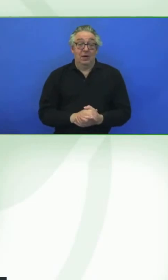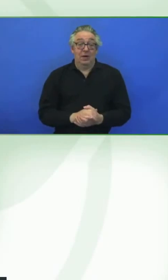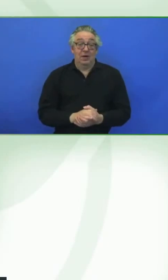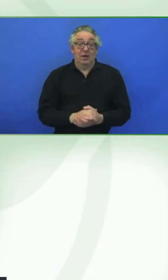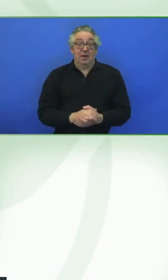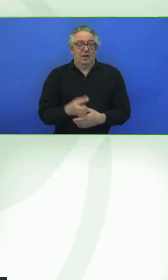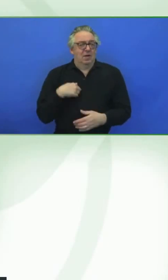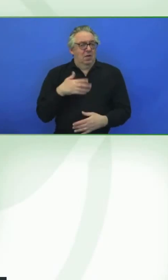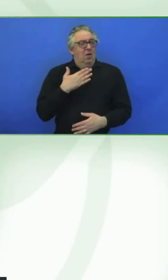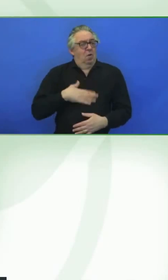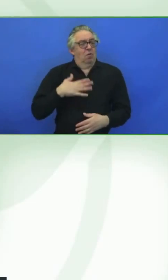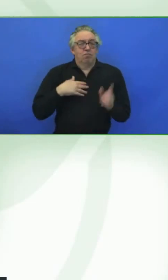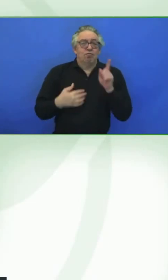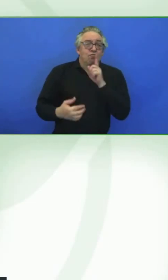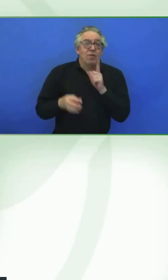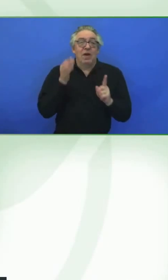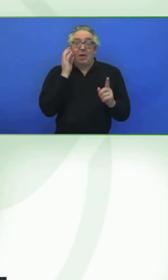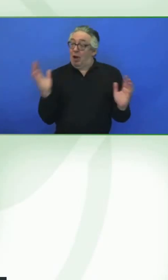Yeah, sounds great.